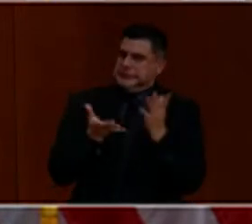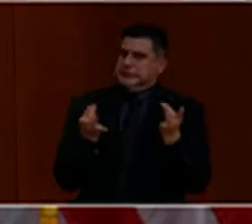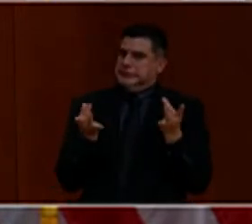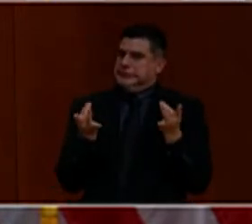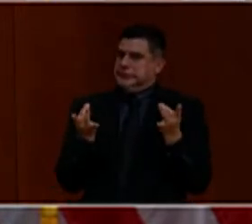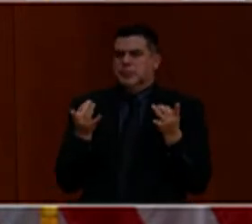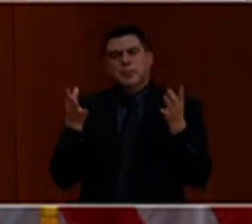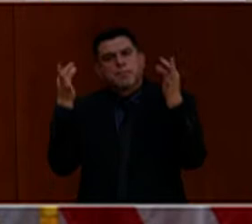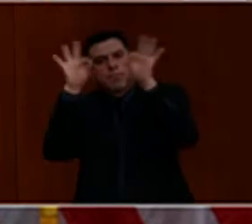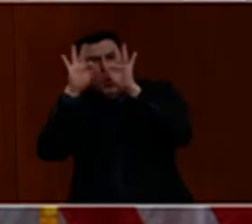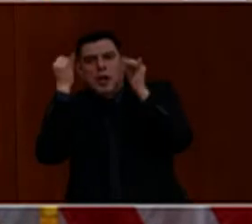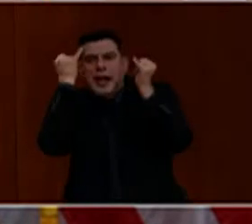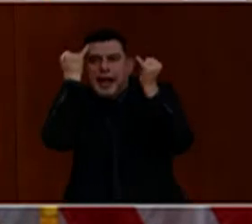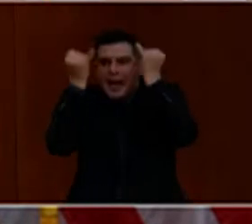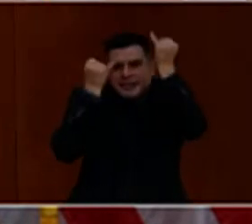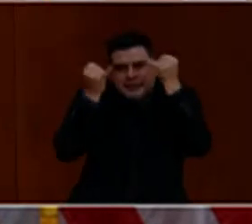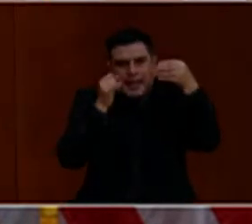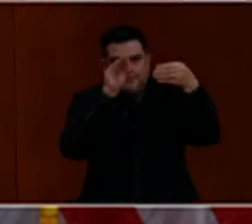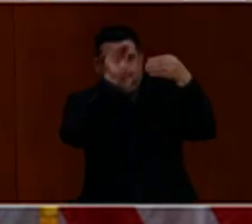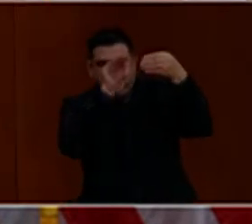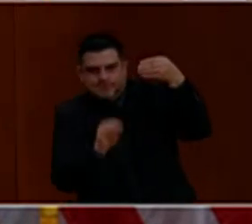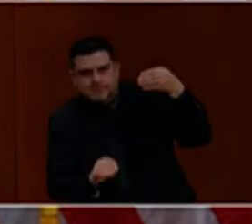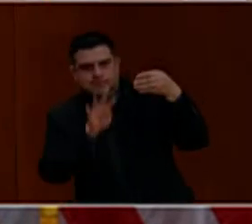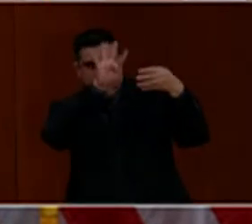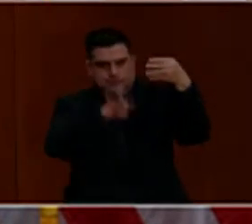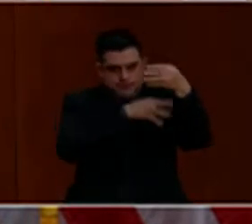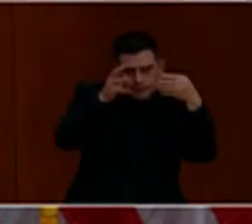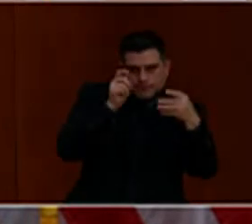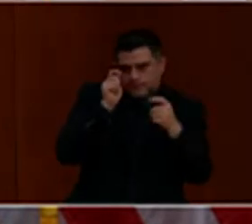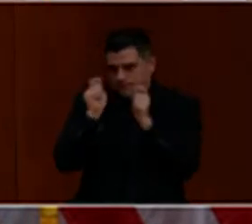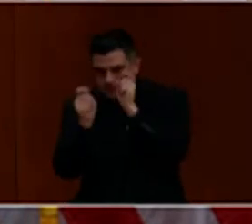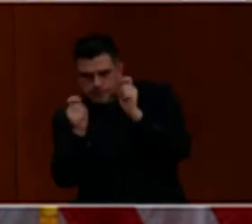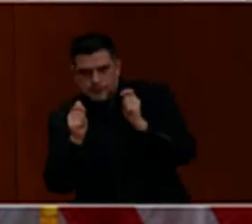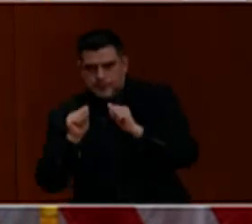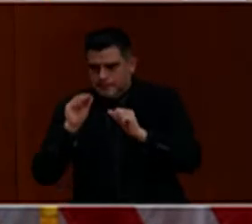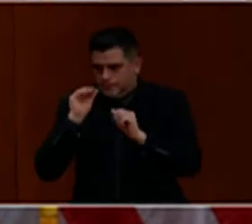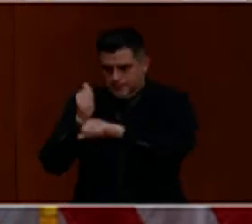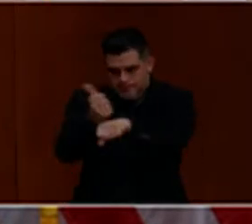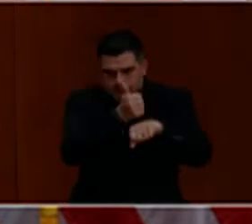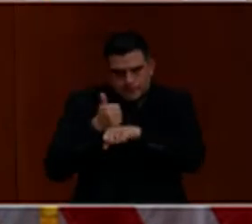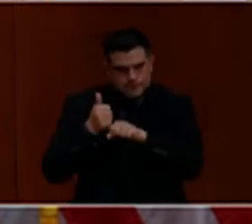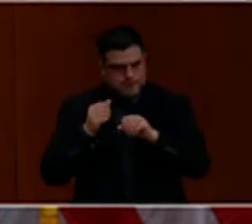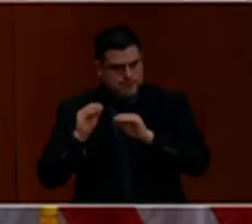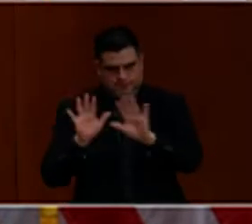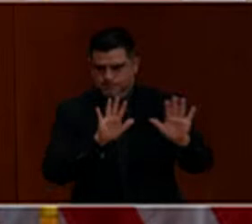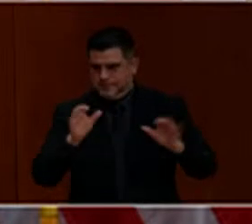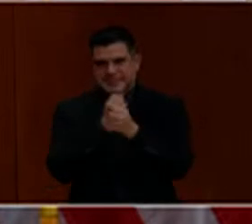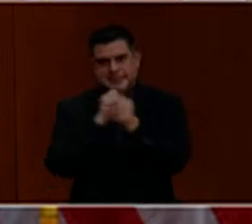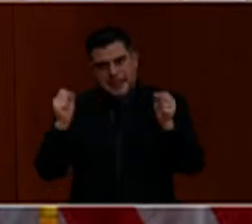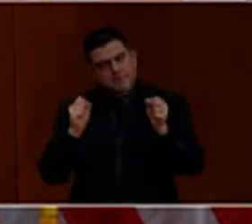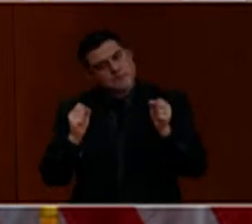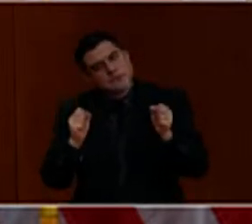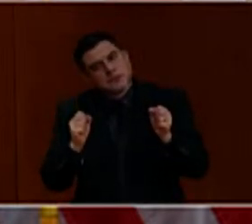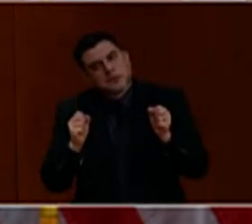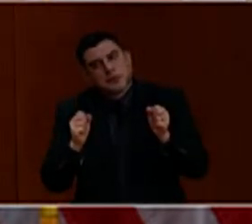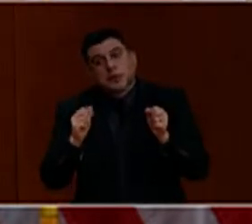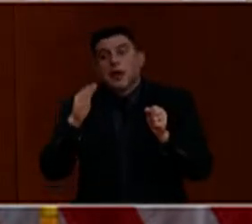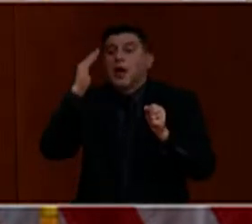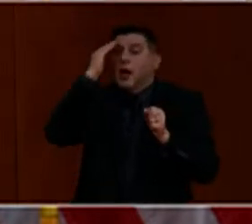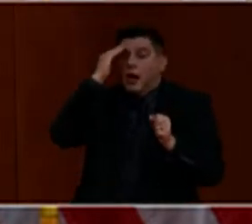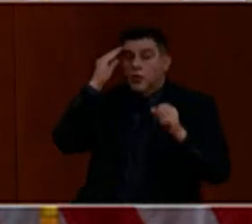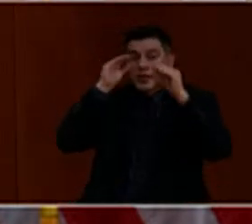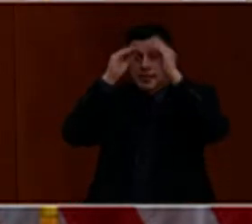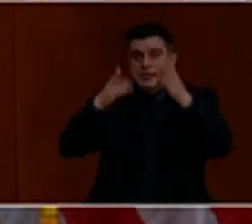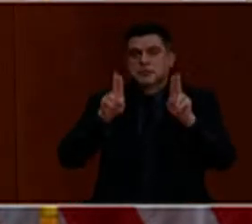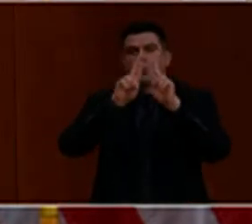making accommodations for teachers. But I'll tell you, I know unions have certain thing and they represent,